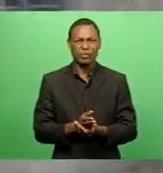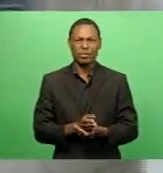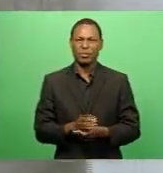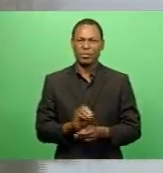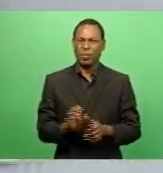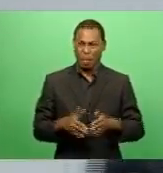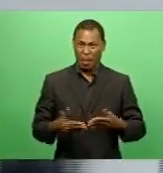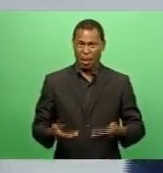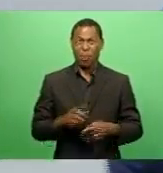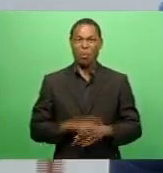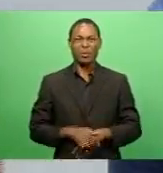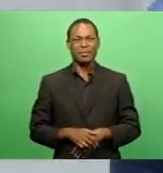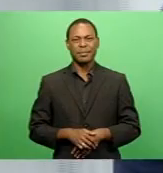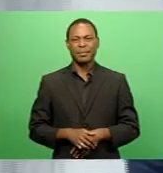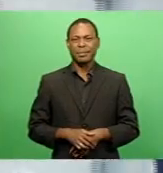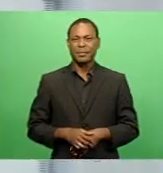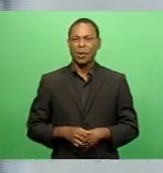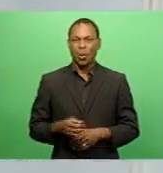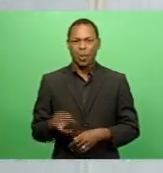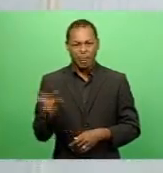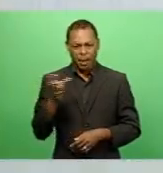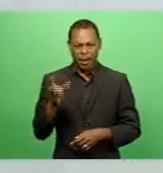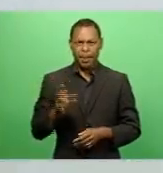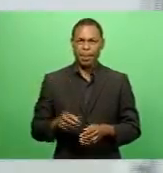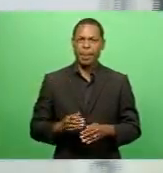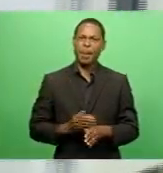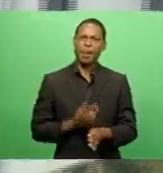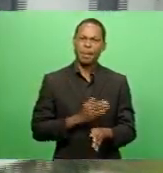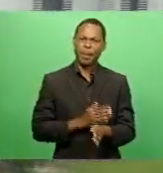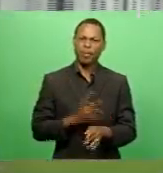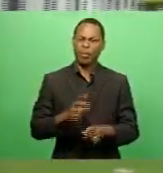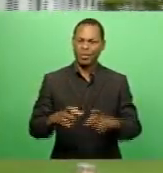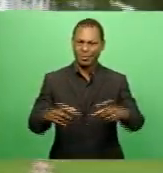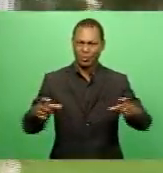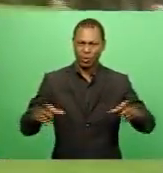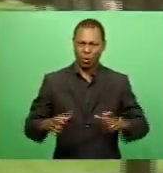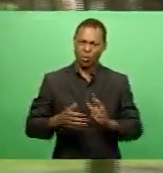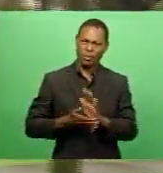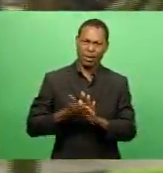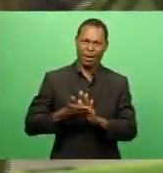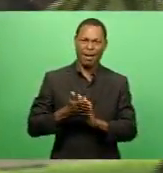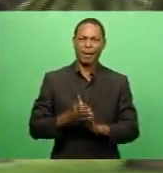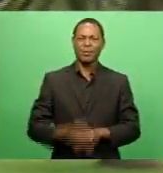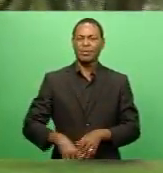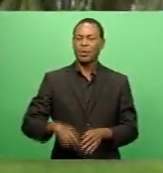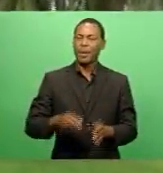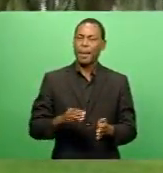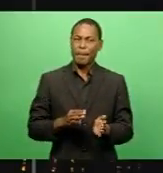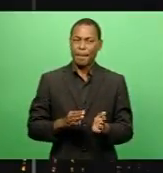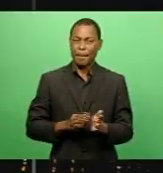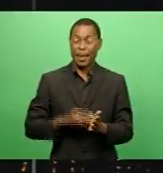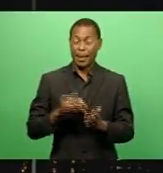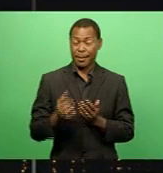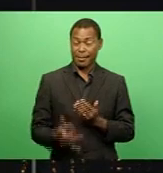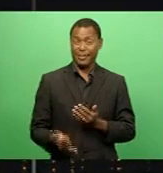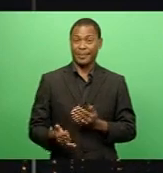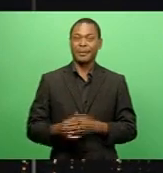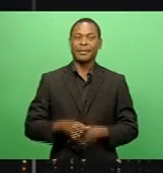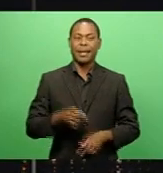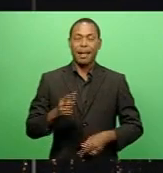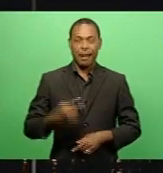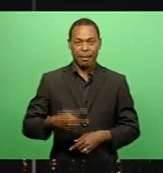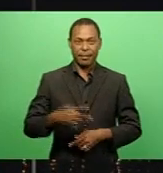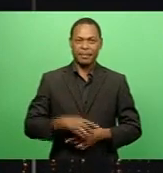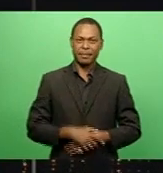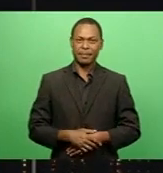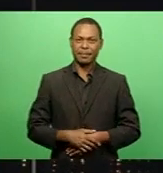as the matter will now be heard before the anti-corruption court. The matter has been adjourned to May 11th. The